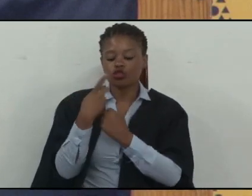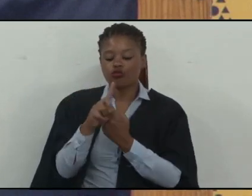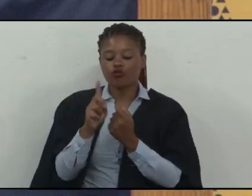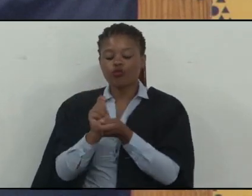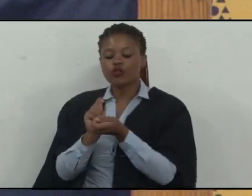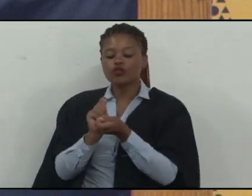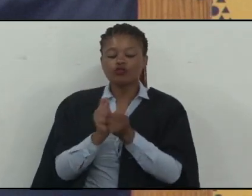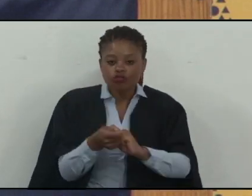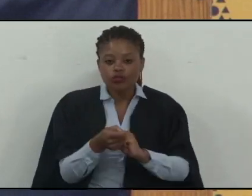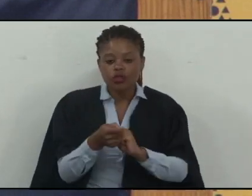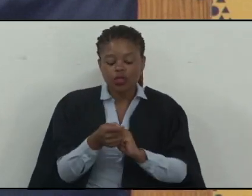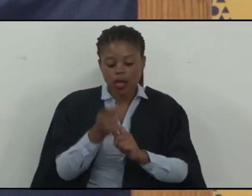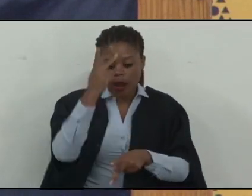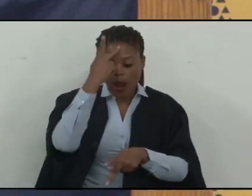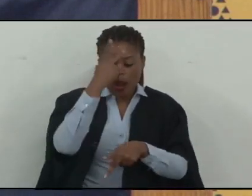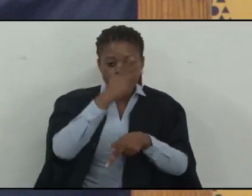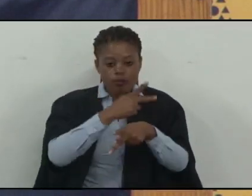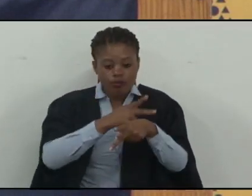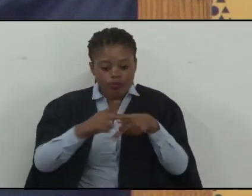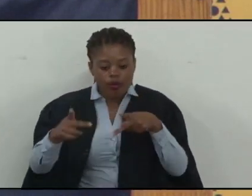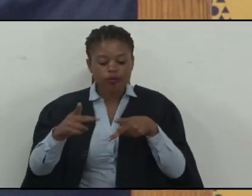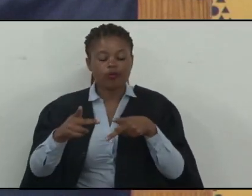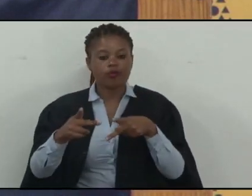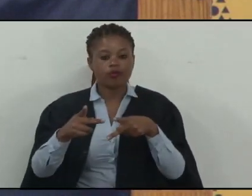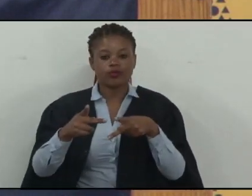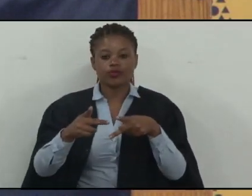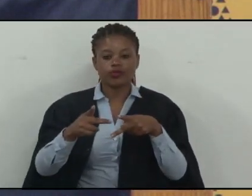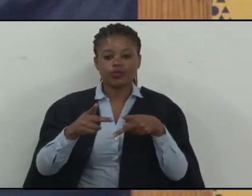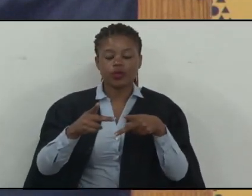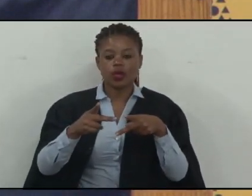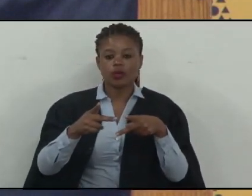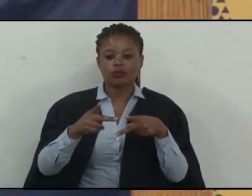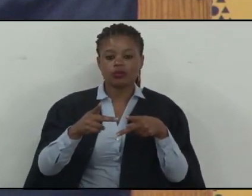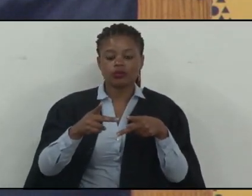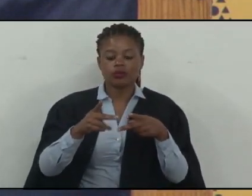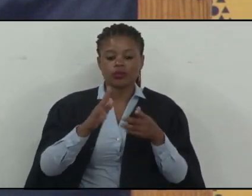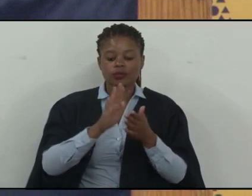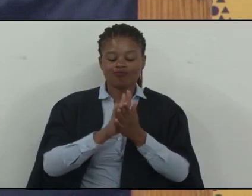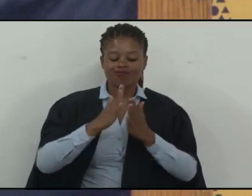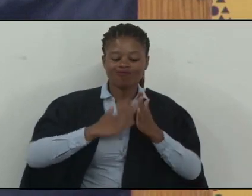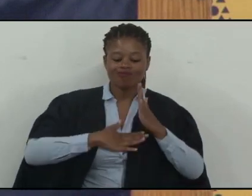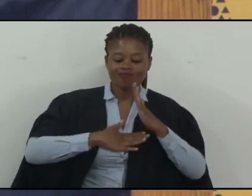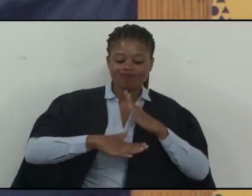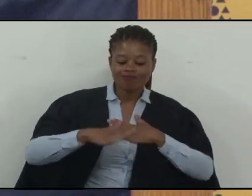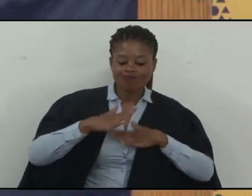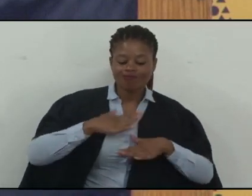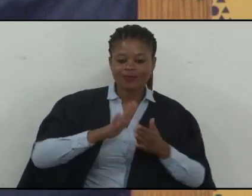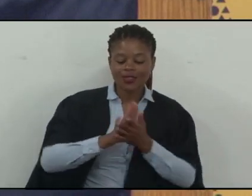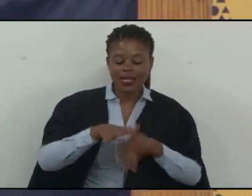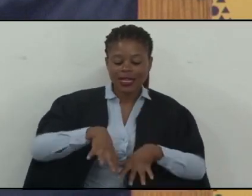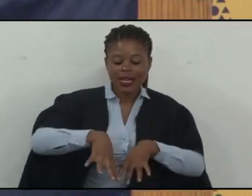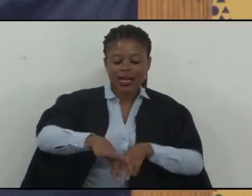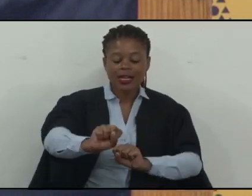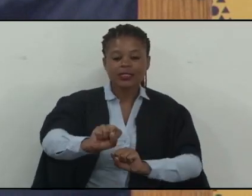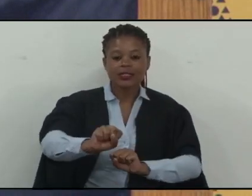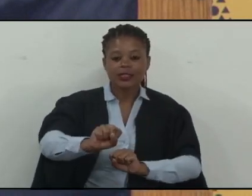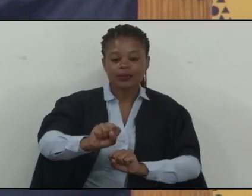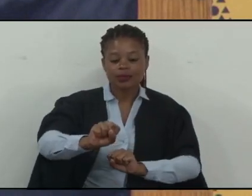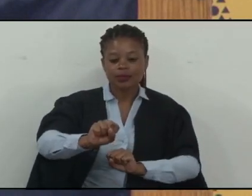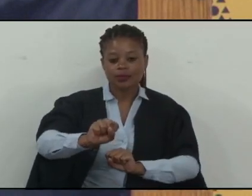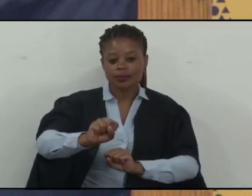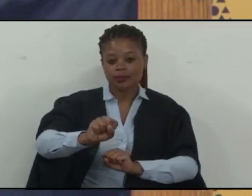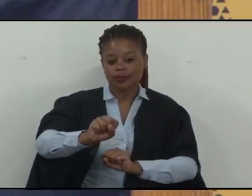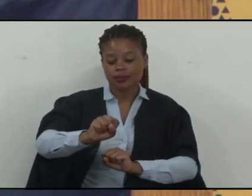change, professionalism and integrity, resilience and adaptive